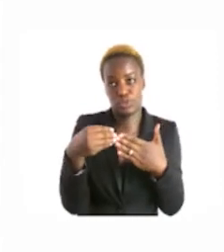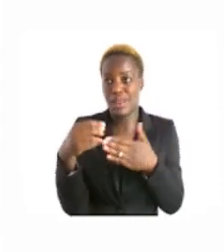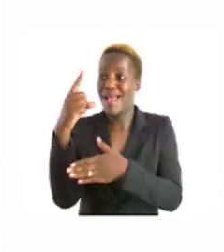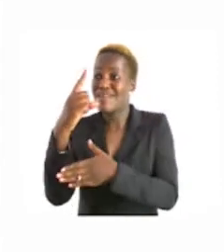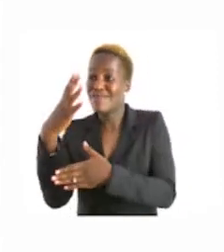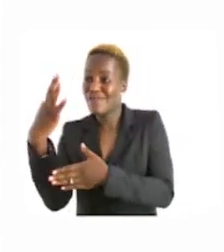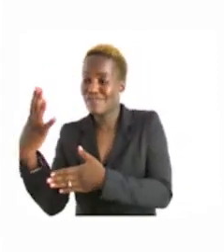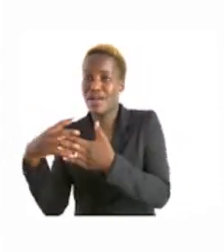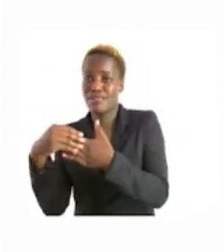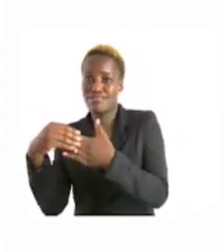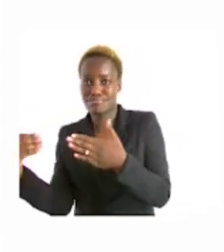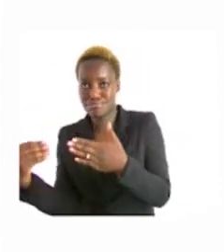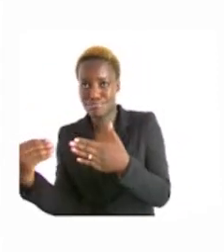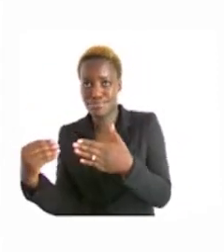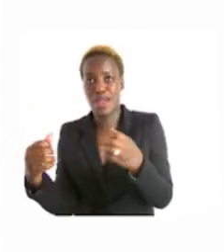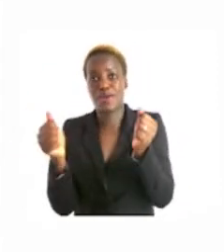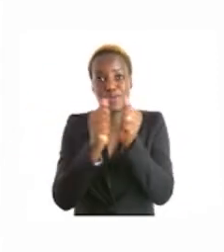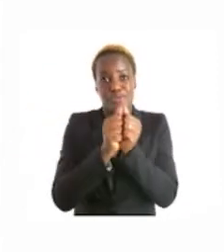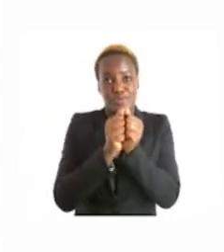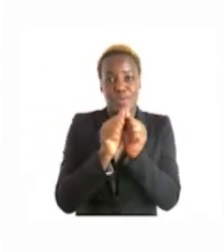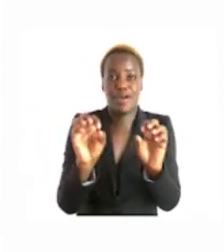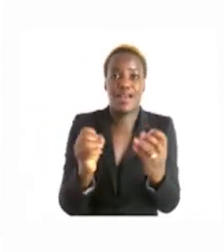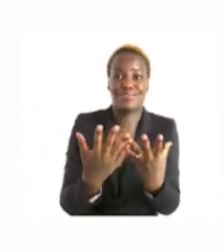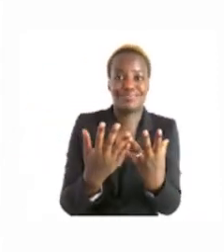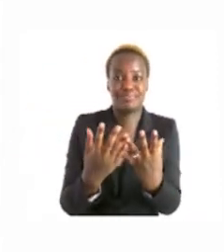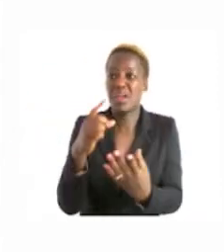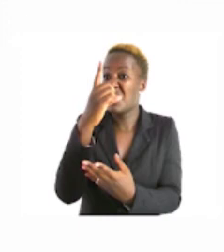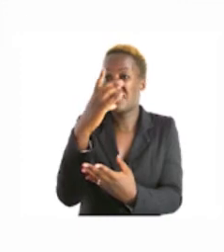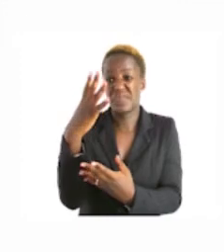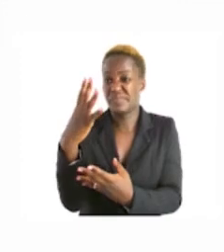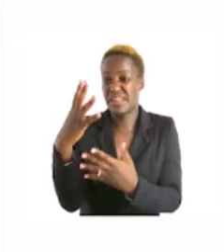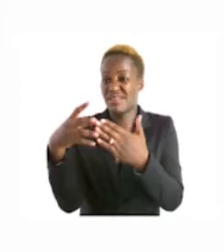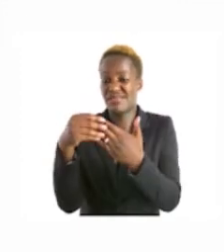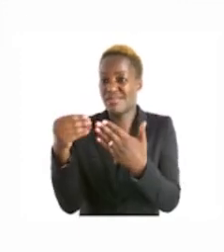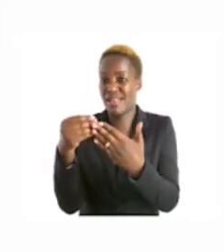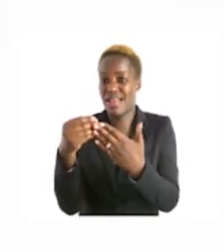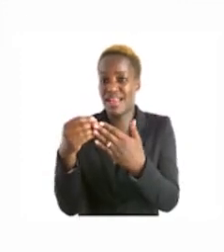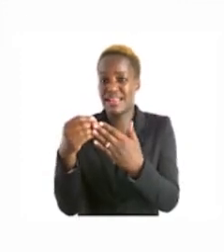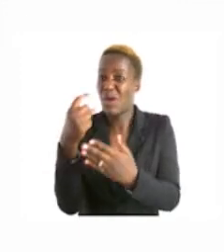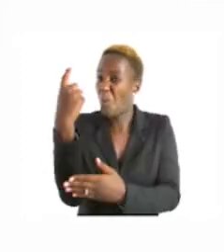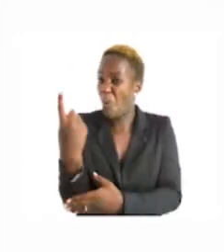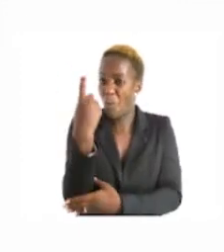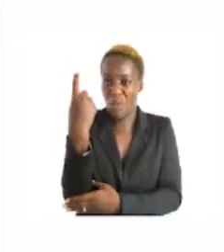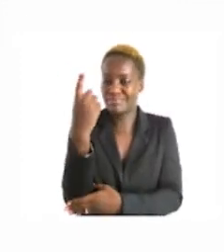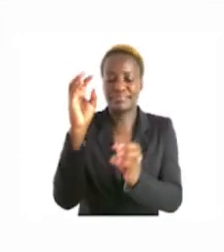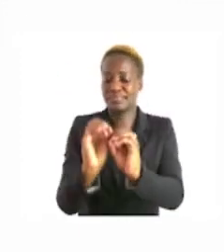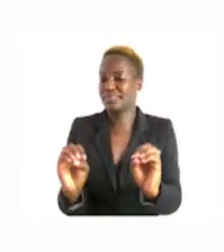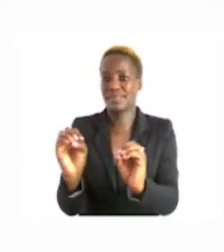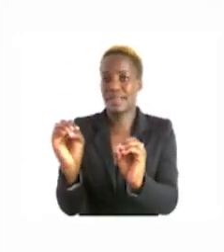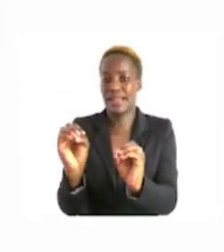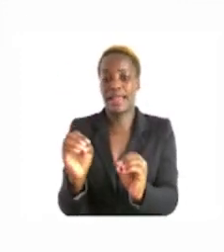15 Namibian dollar. All right. Although we actually don't have a 15 Namibian dollar as one, it's